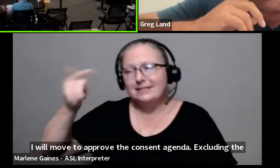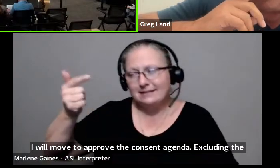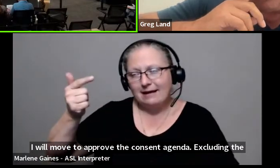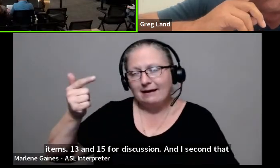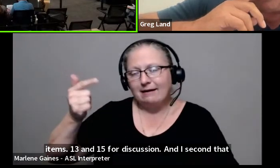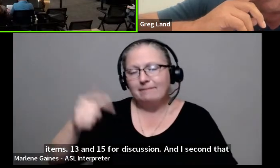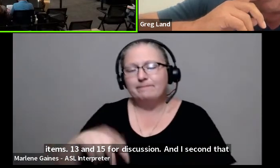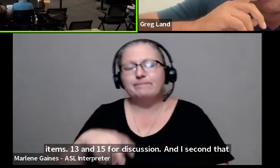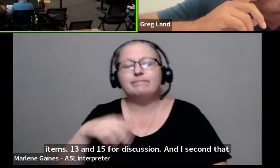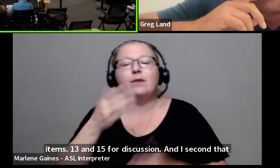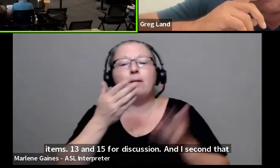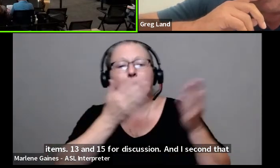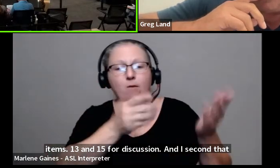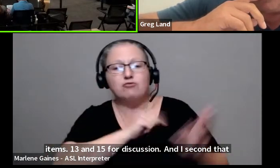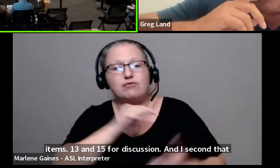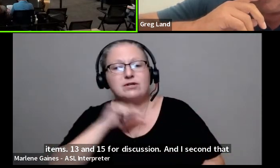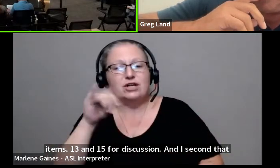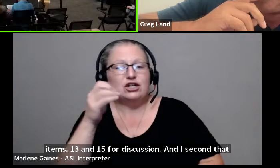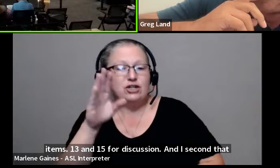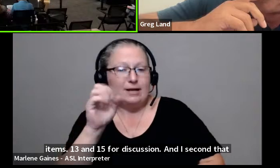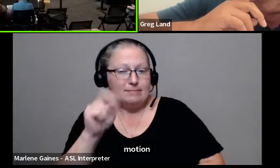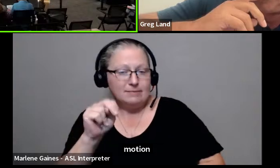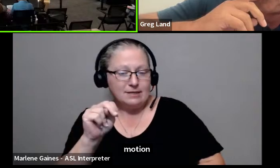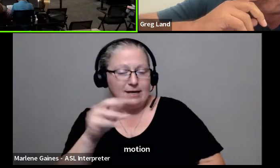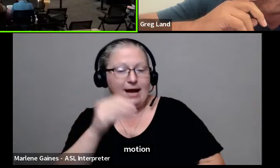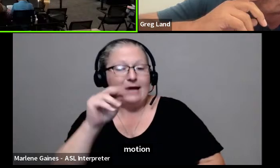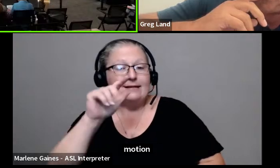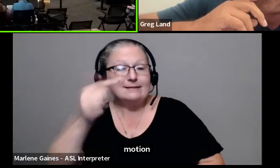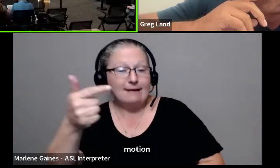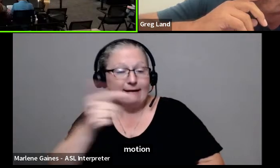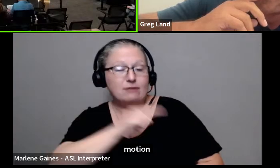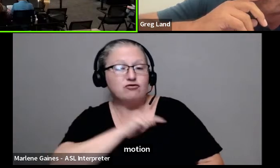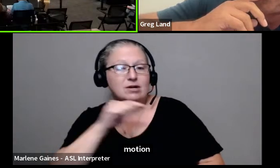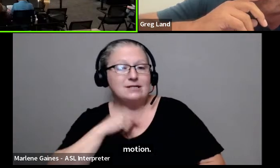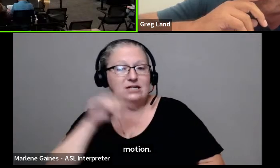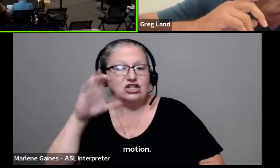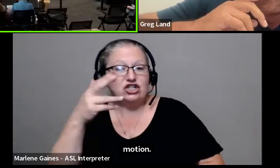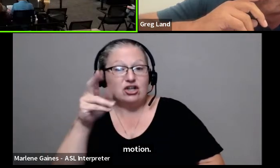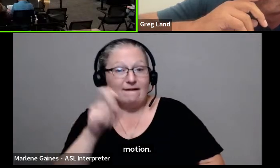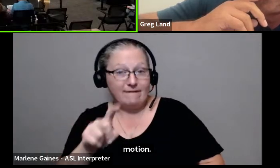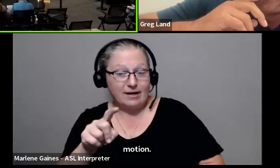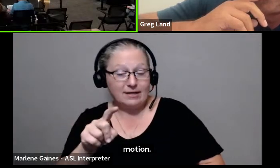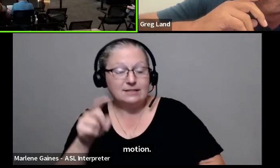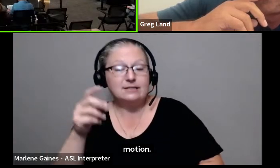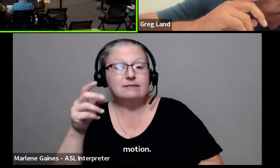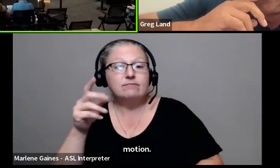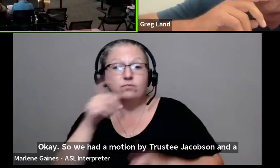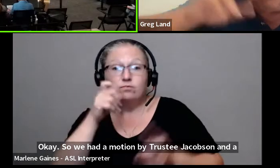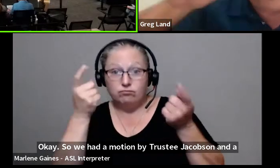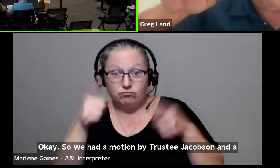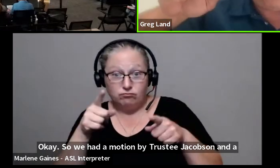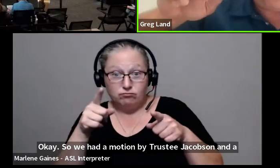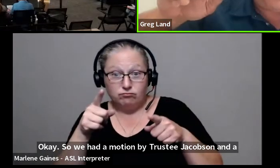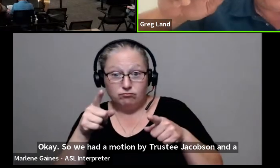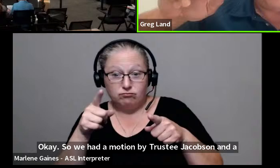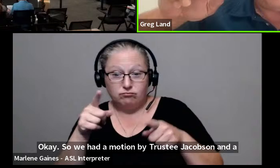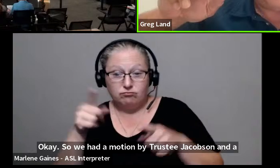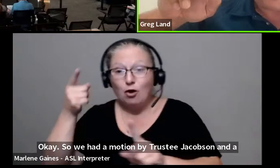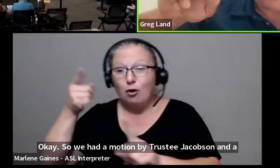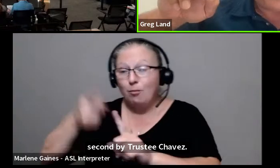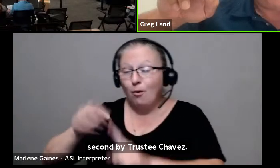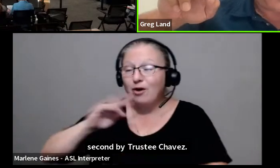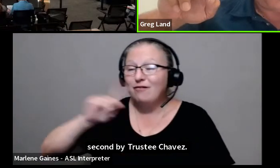Okay, so we had a motion by trustee Jacobson and a second by trustee Chavez. All in favor? Point of Aye. order.